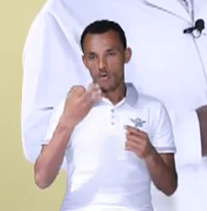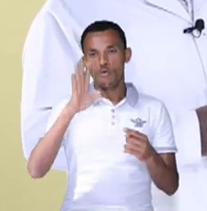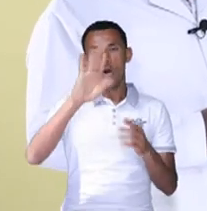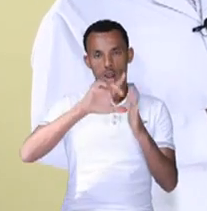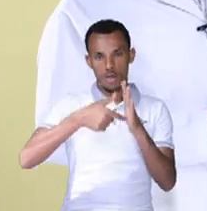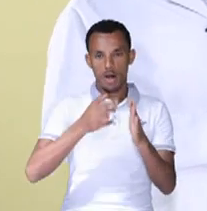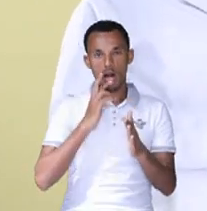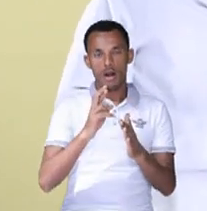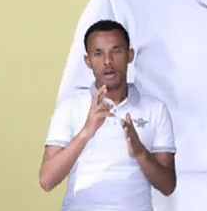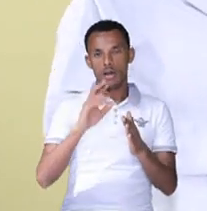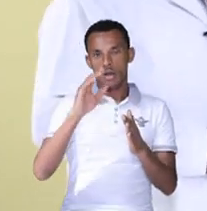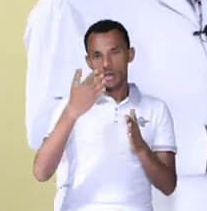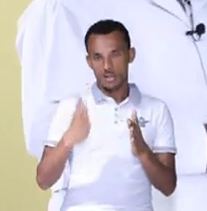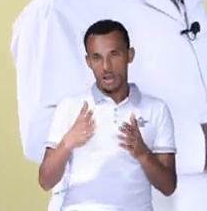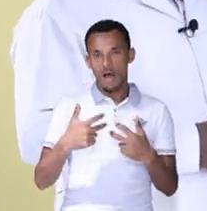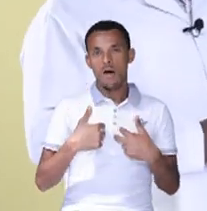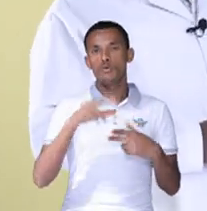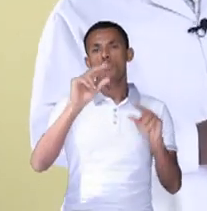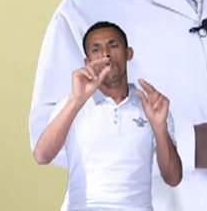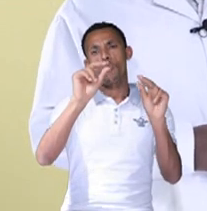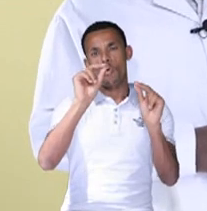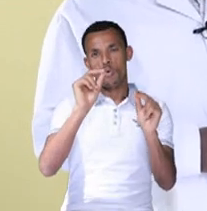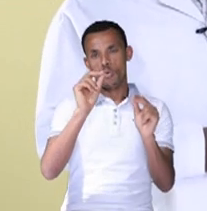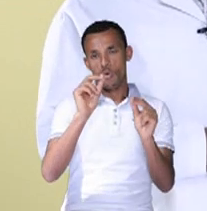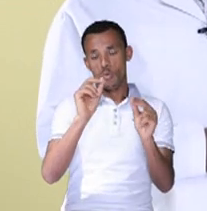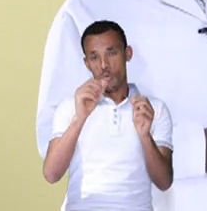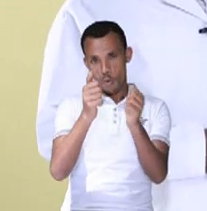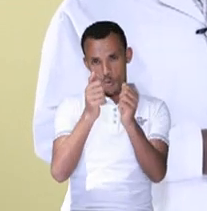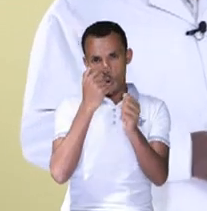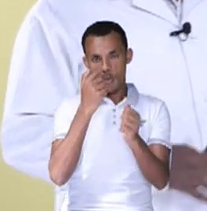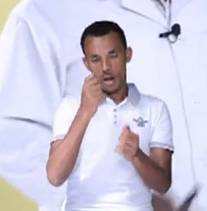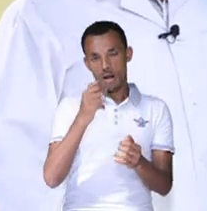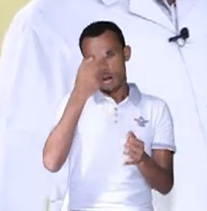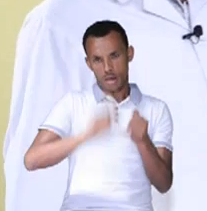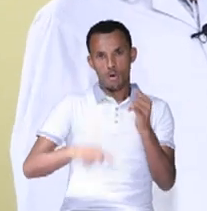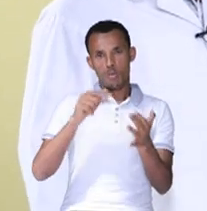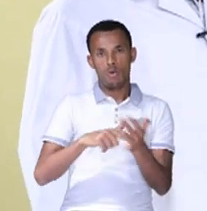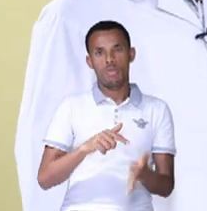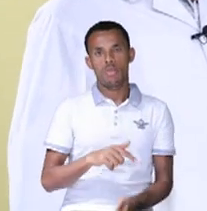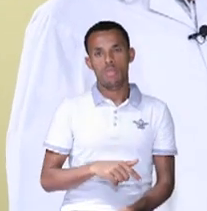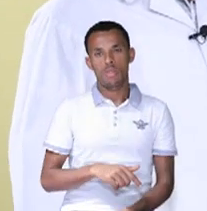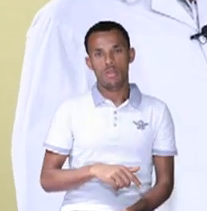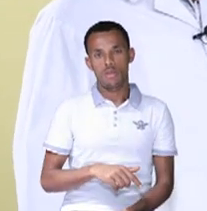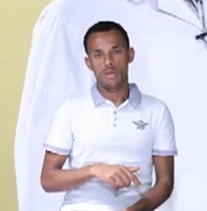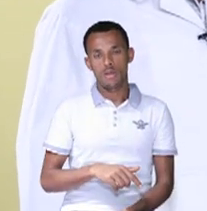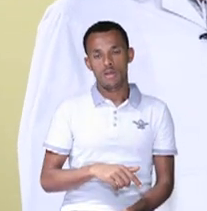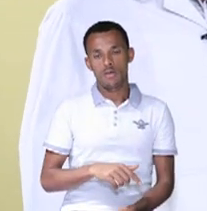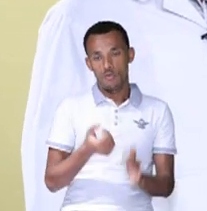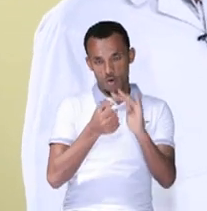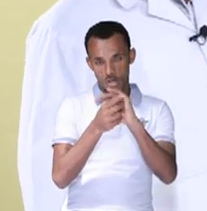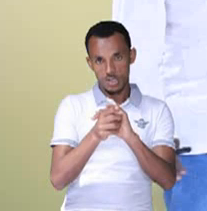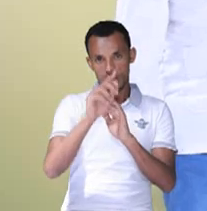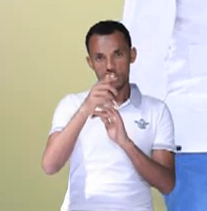quadrilateral are a side have no common endpoint. No common endpoint. For